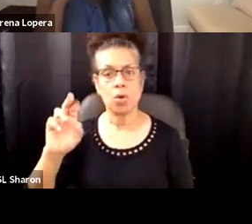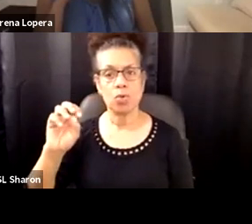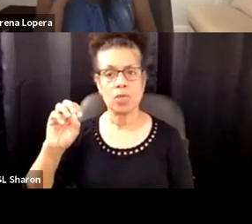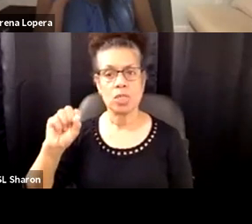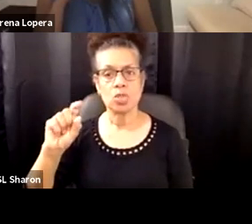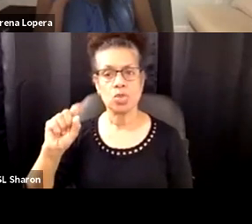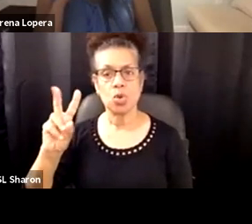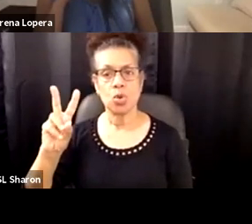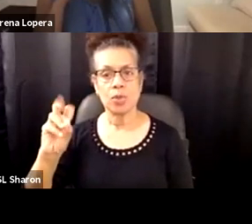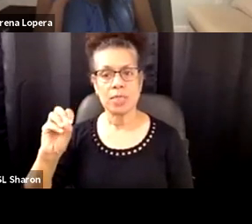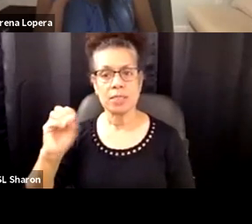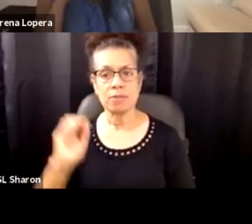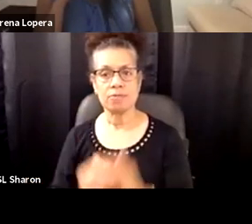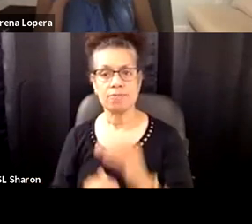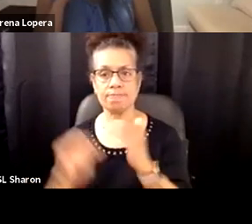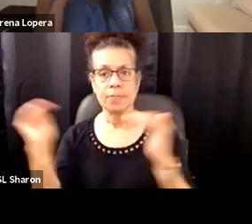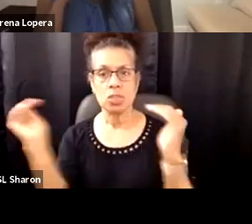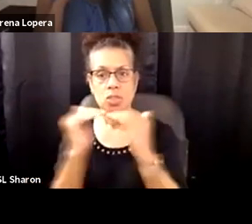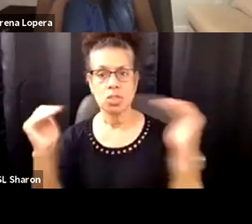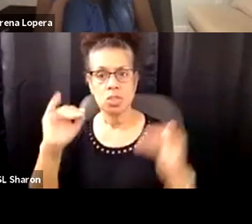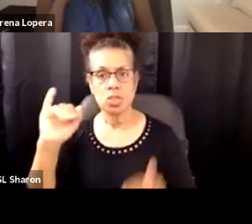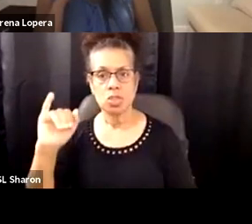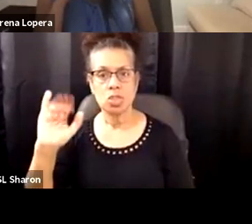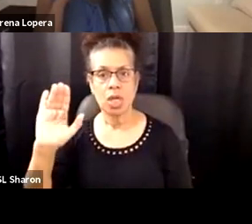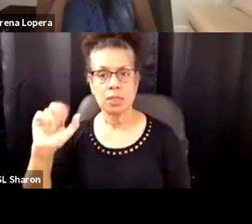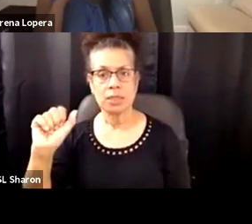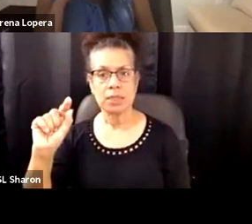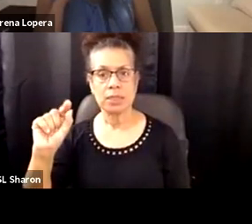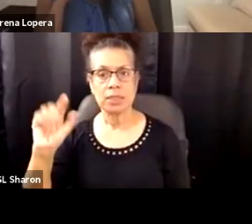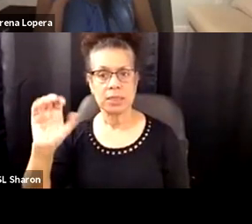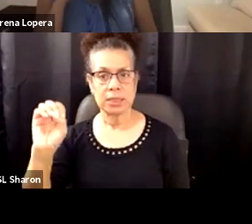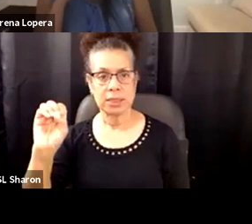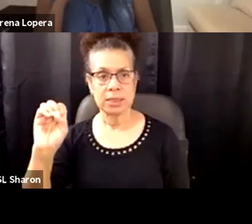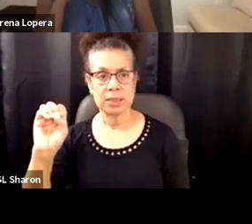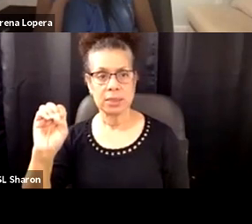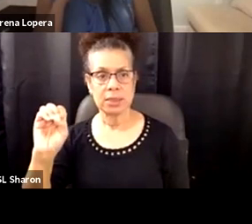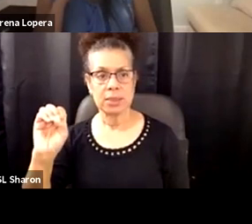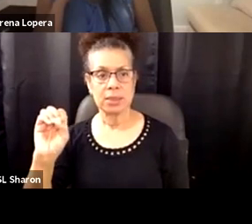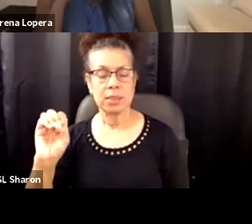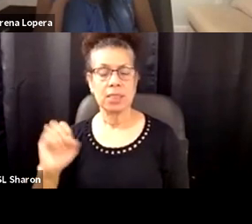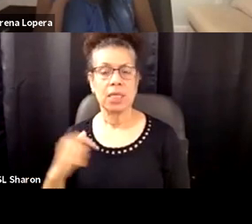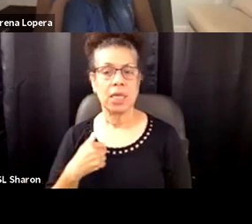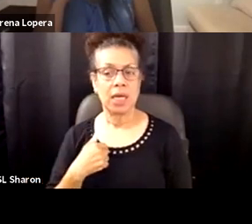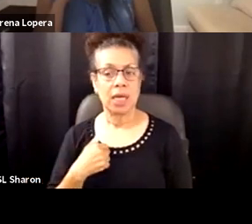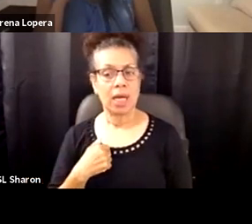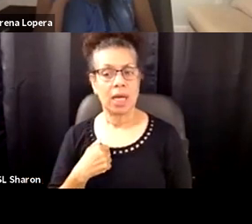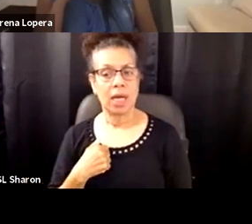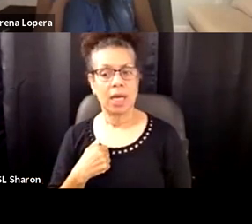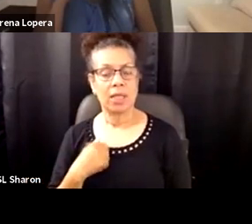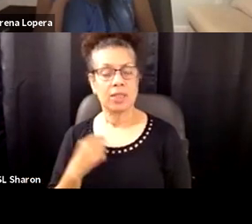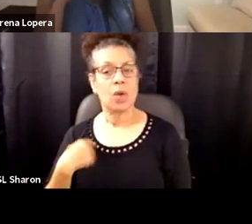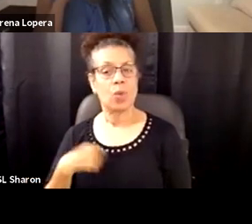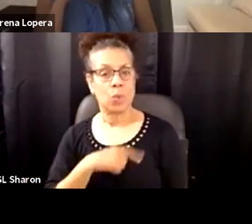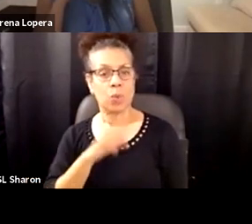saw um you know some focus on that um i'll just be interested as i i'll as i dig in this into this as well that um that we are relying